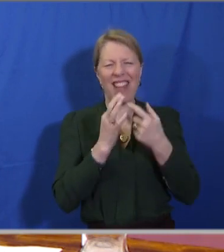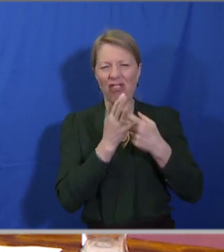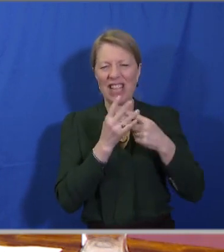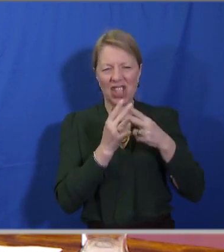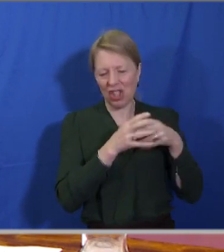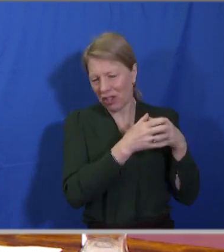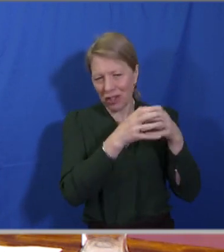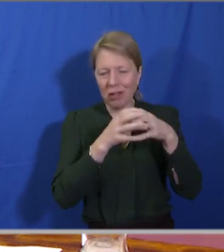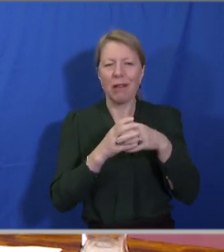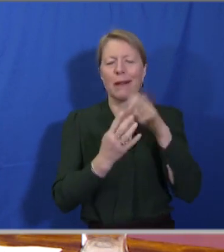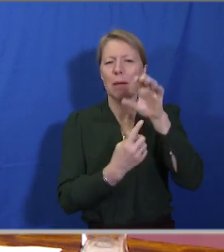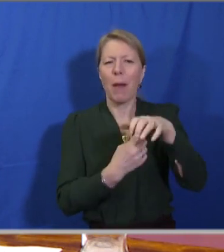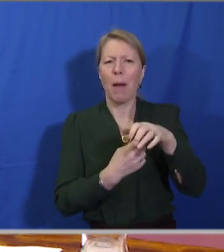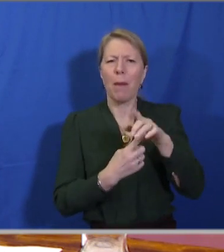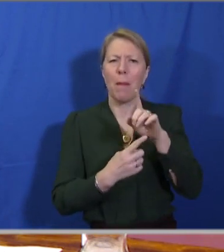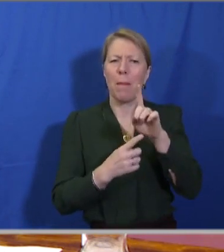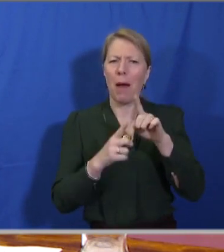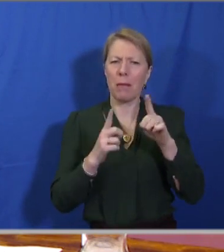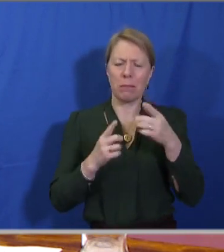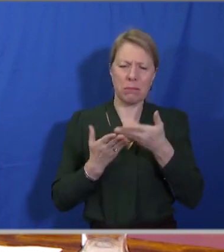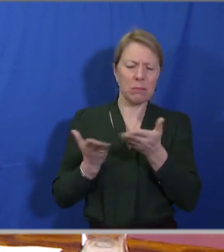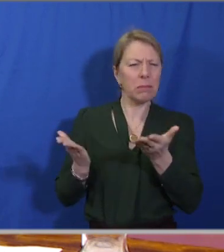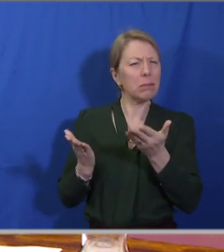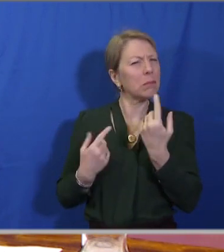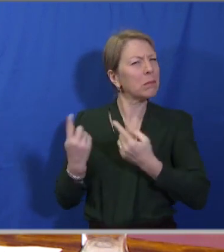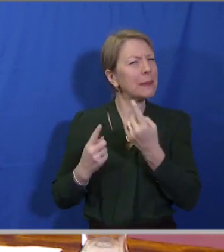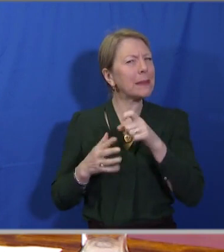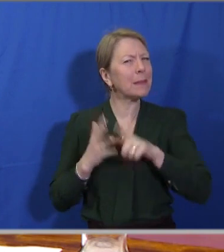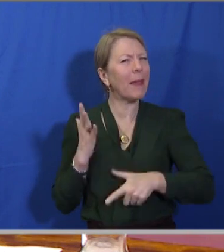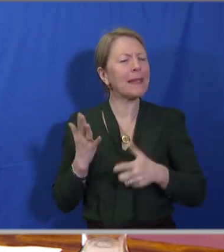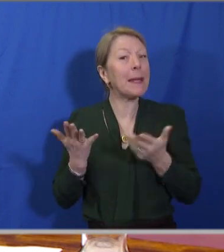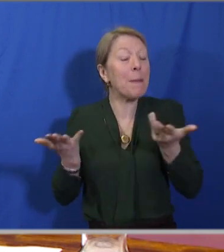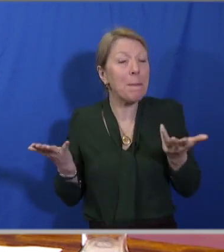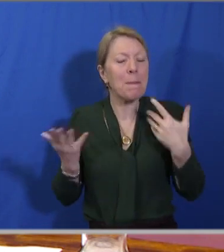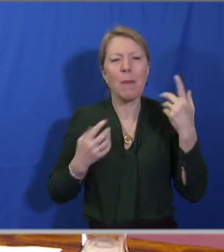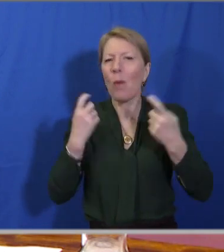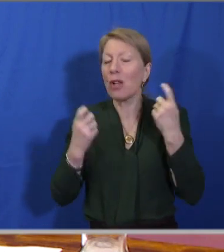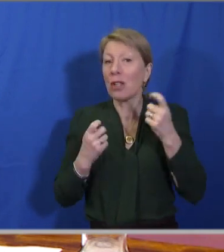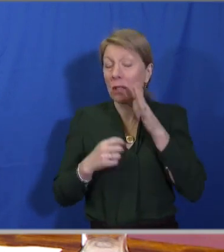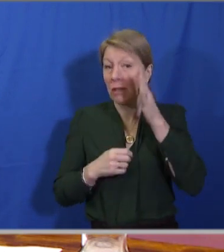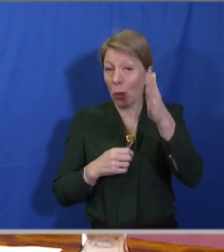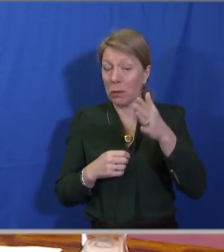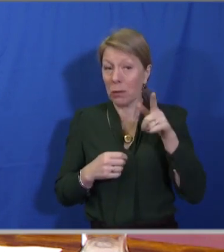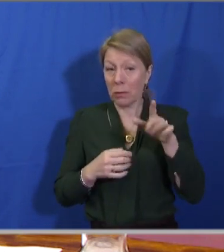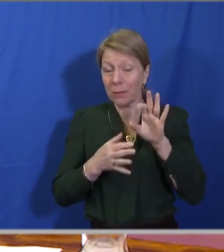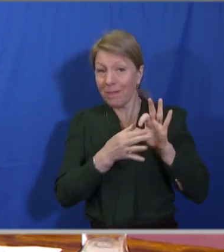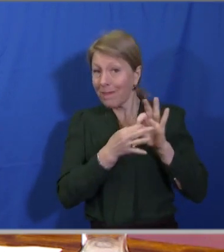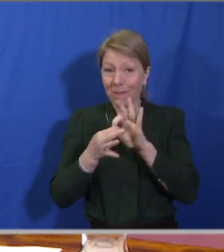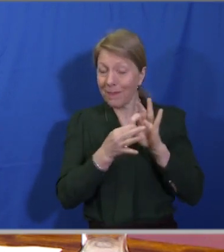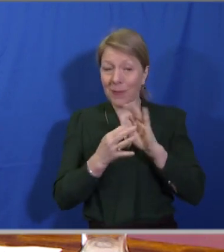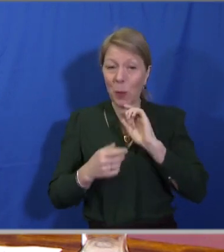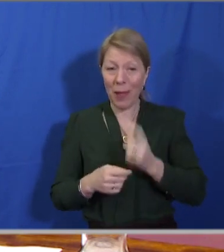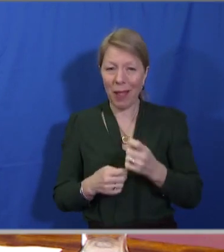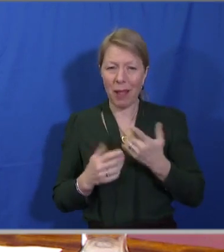be engaging going forward in terms of a specific package of transformation measures that would actually meet the